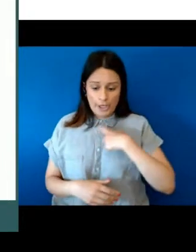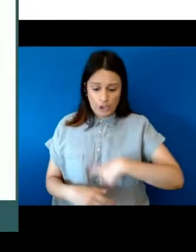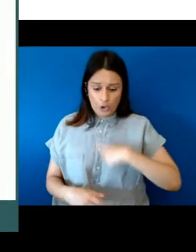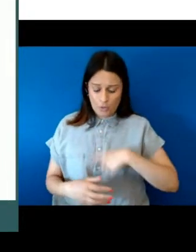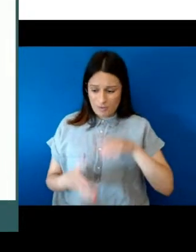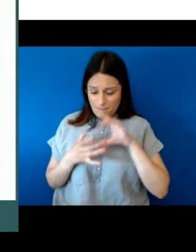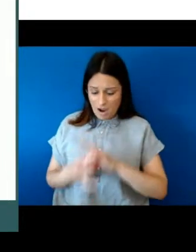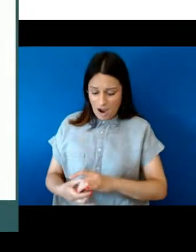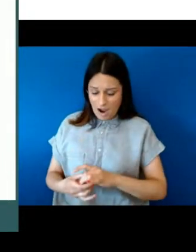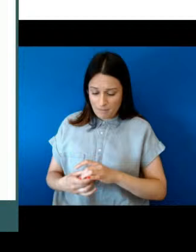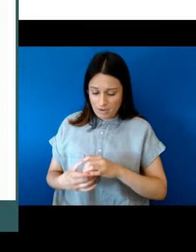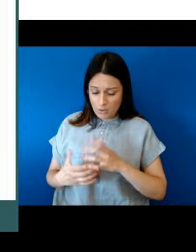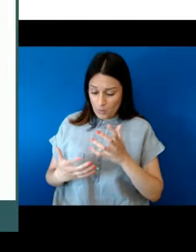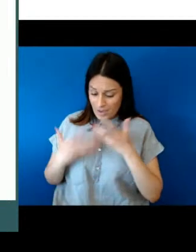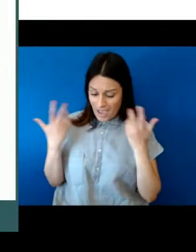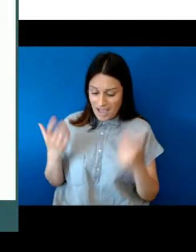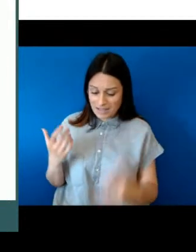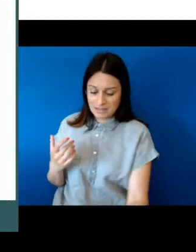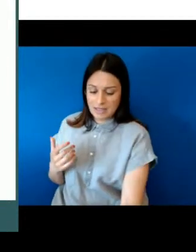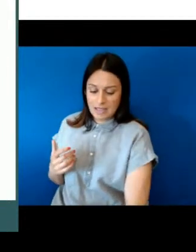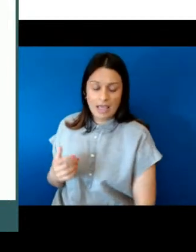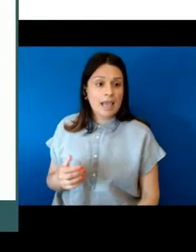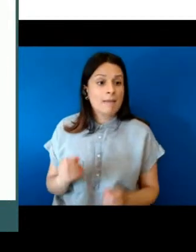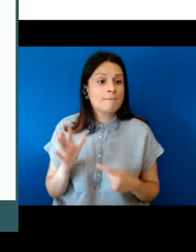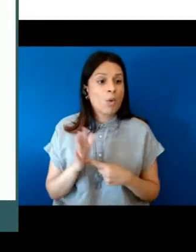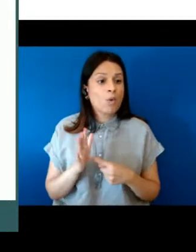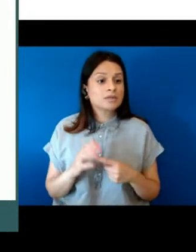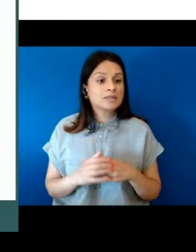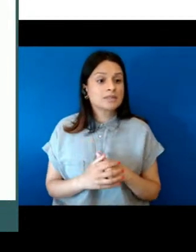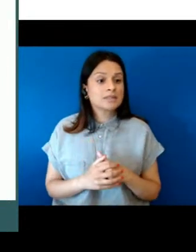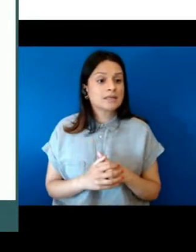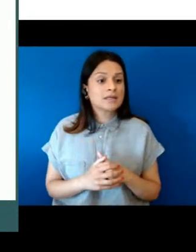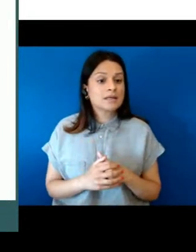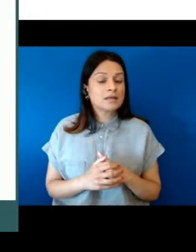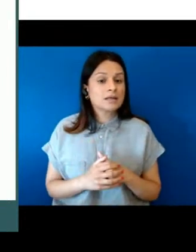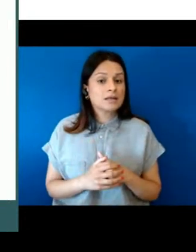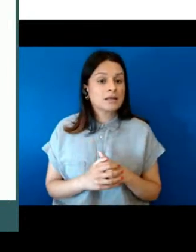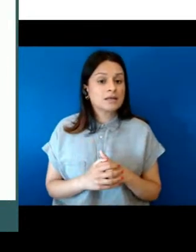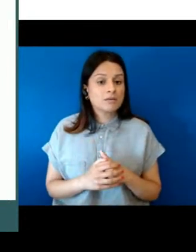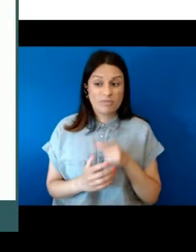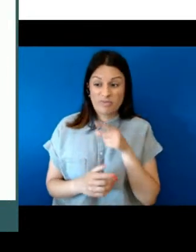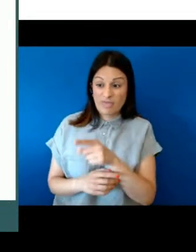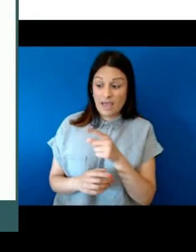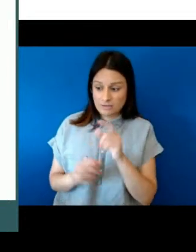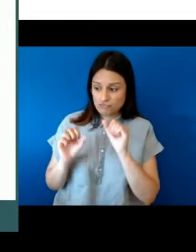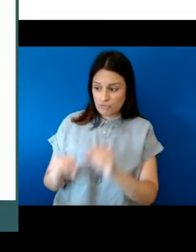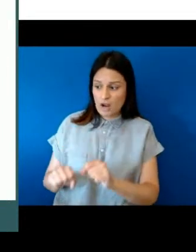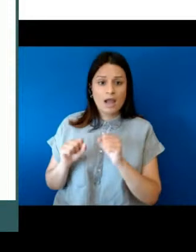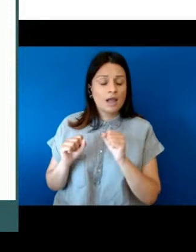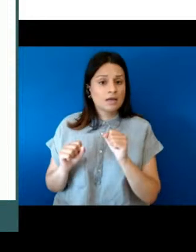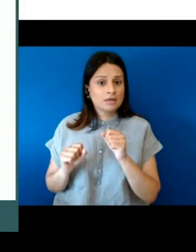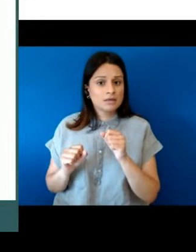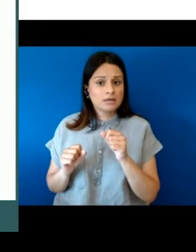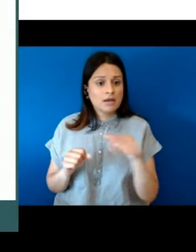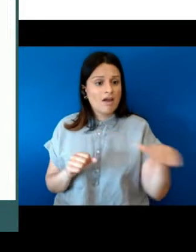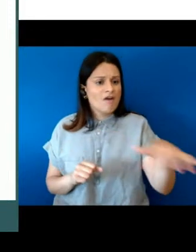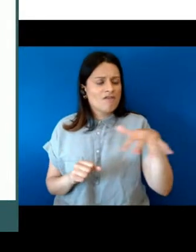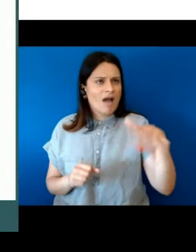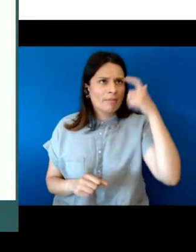so significant for that family, that is something that they might start thinking, yeah, this